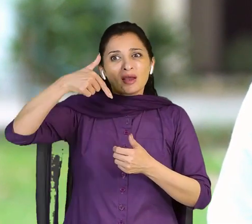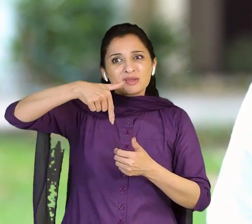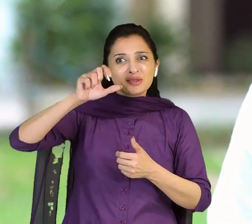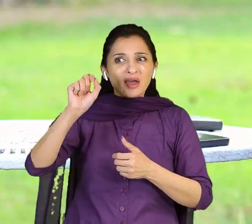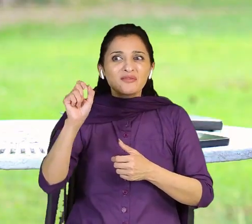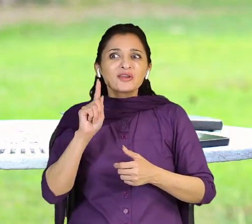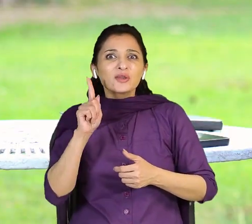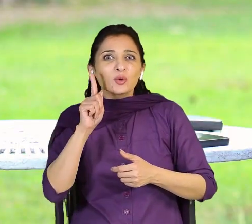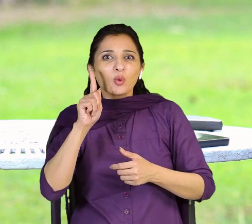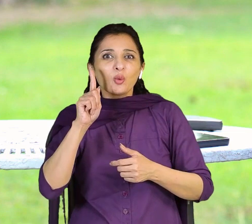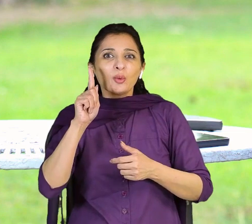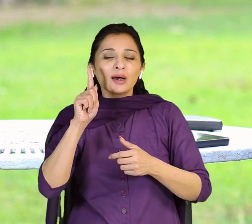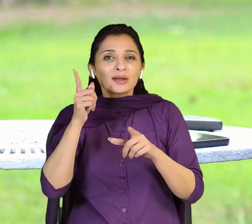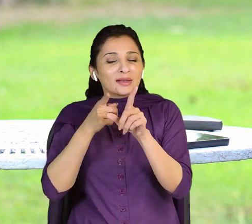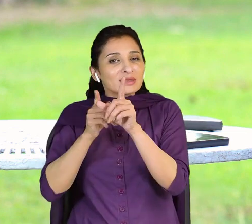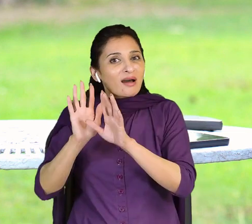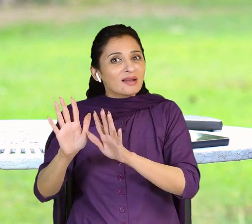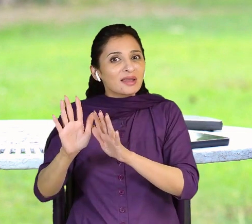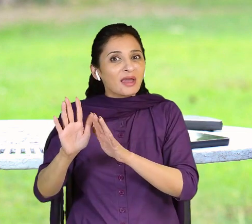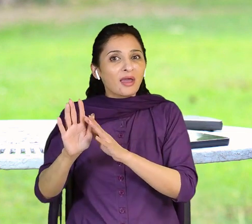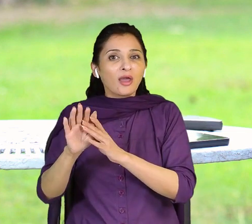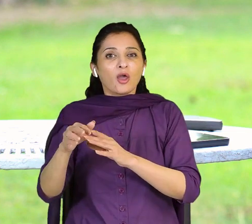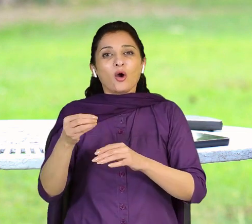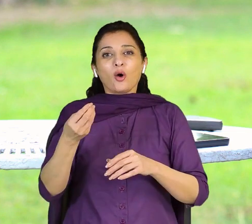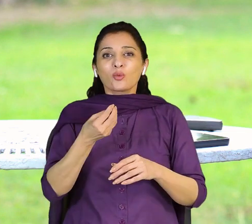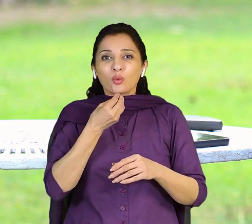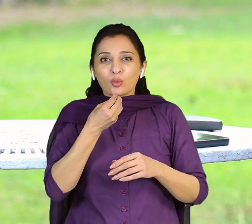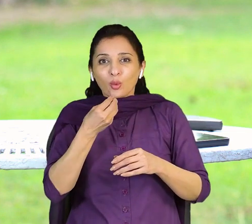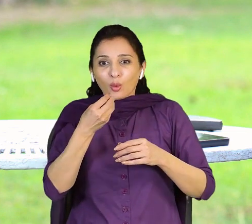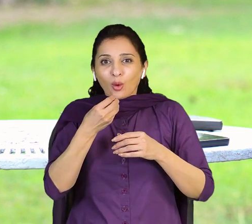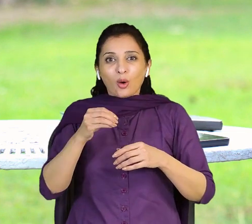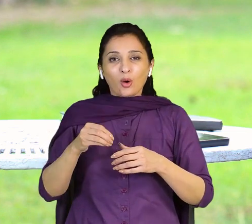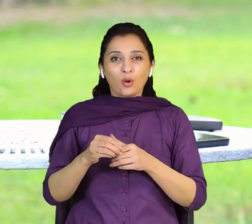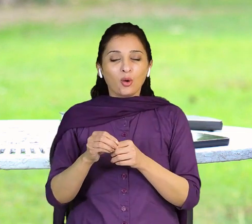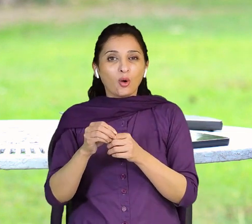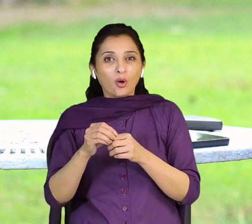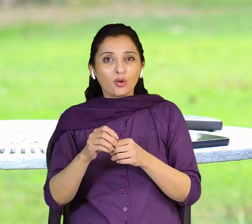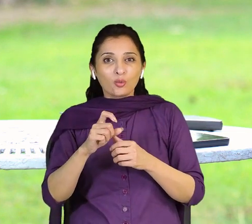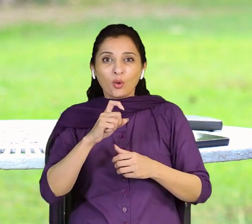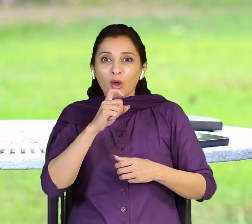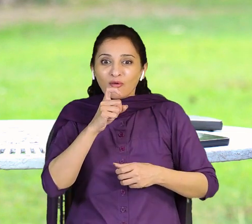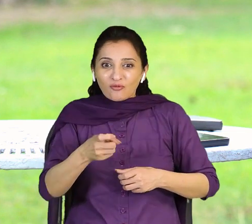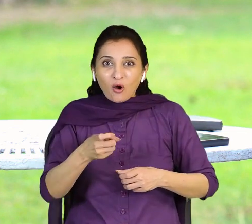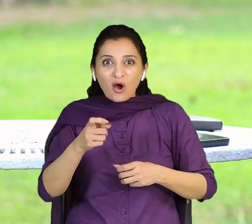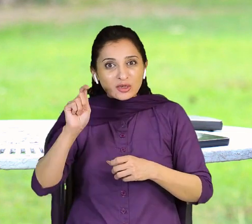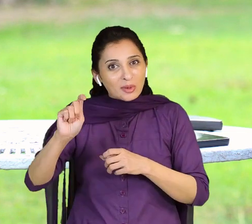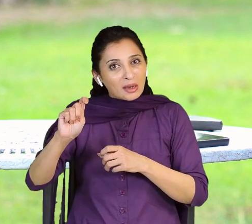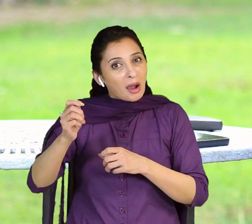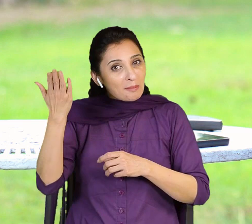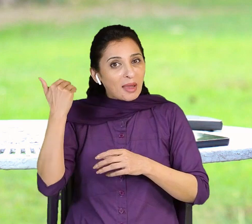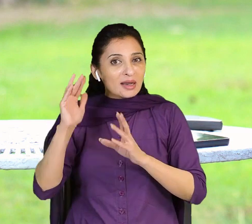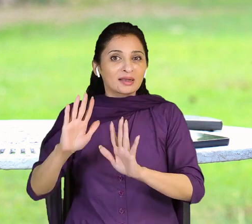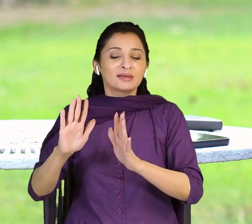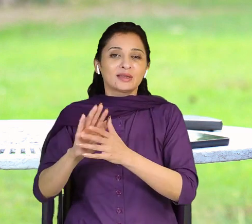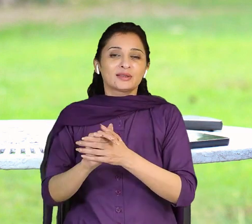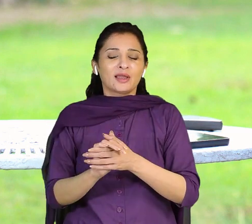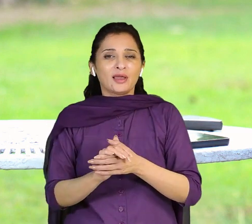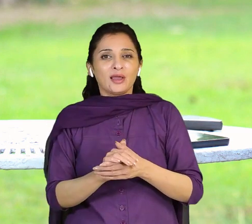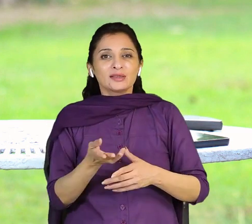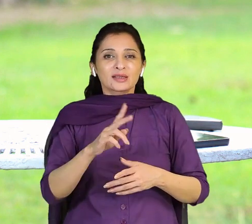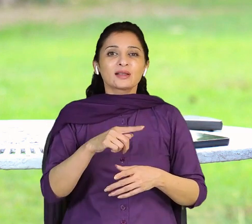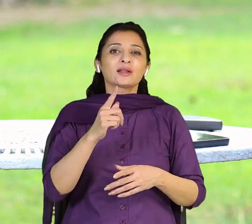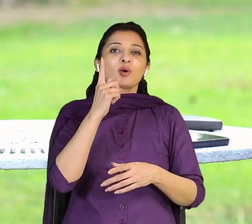best friends who I've made recently is actually a 70-year-old retired army officer, and he cycles with us on